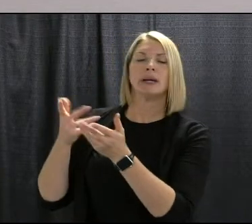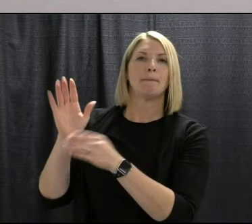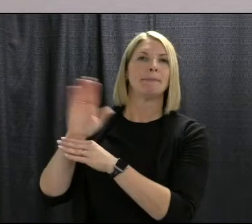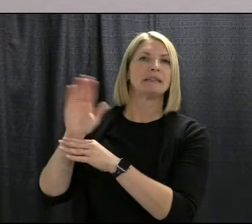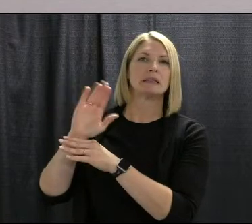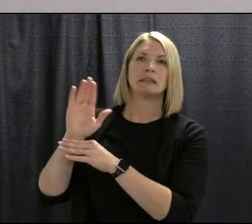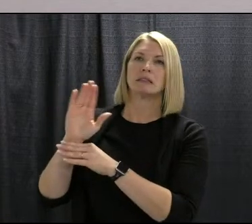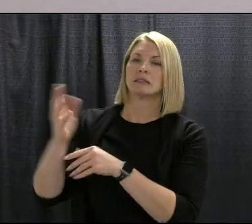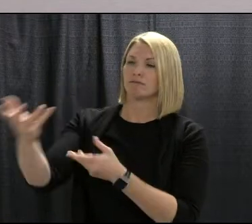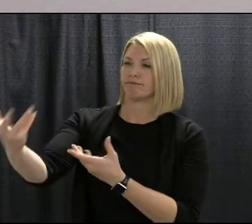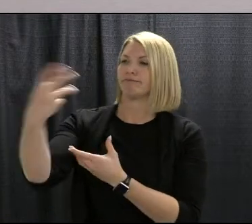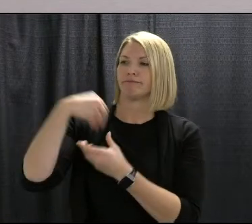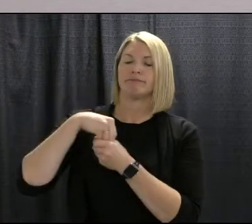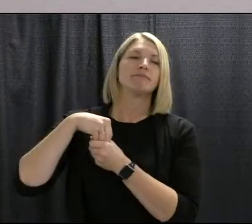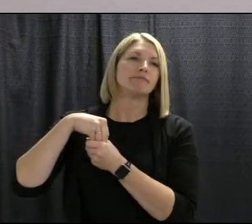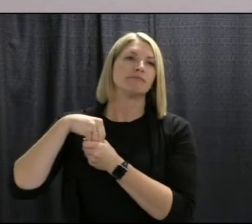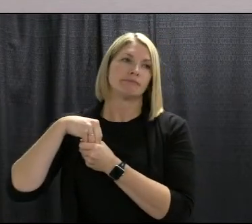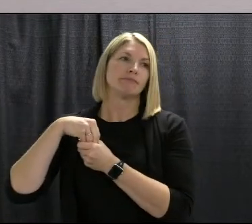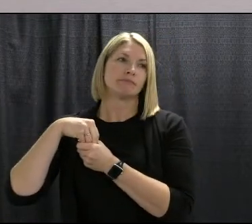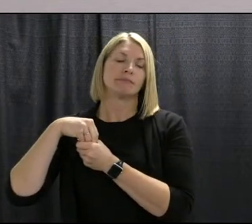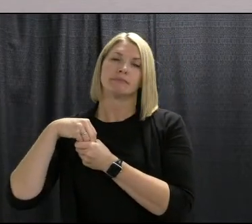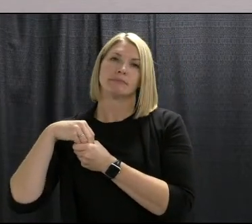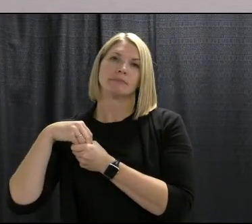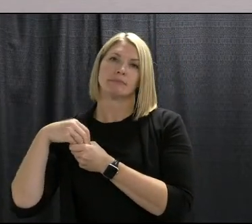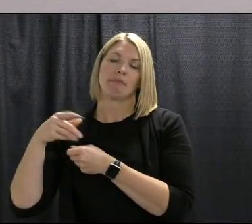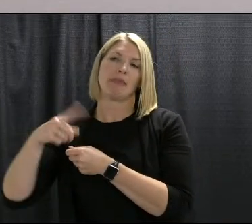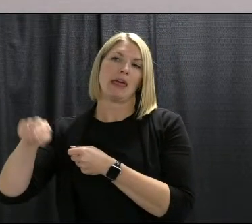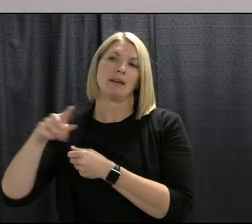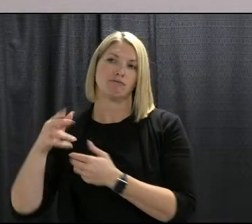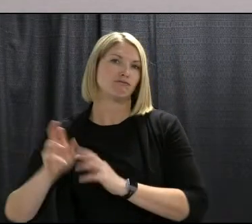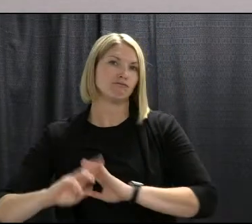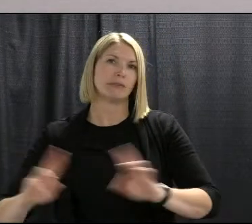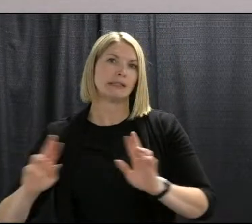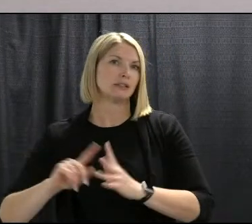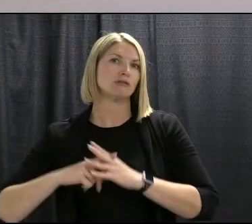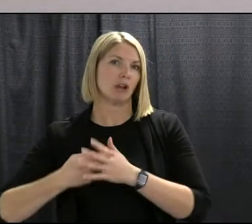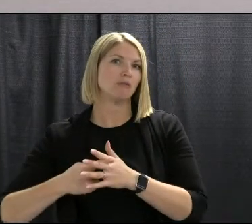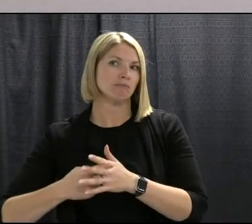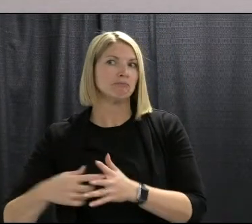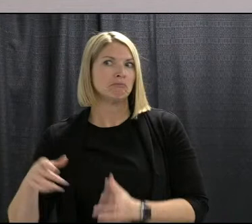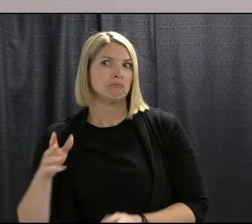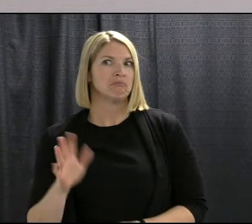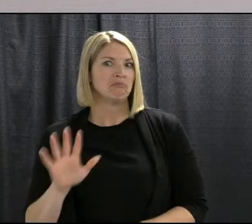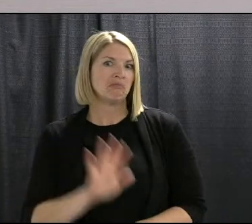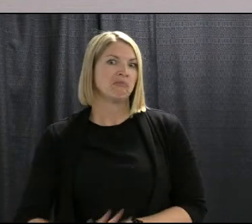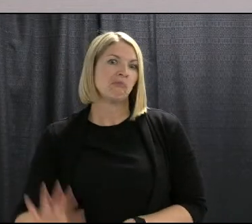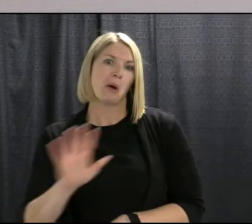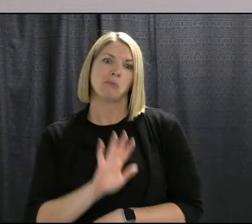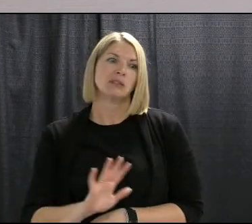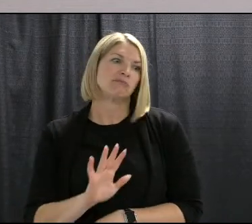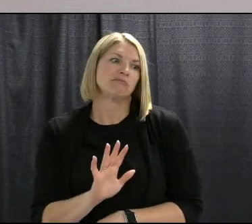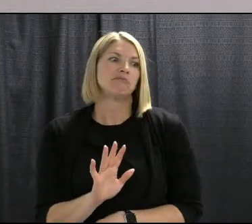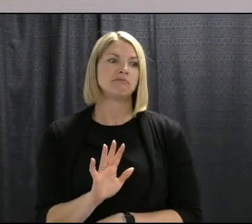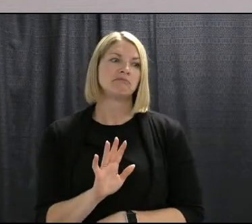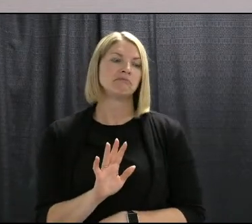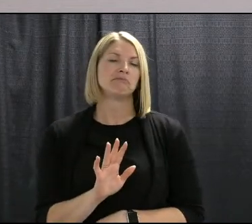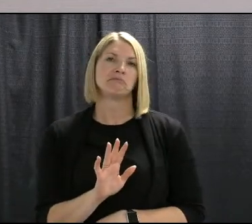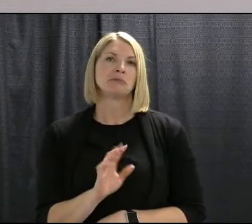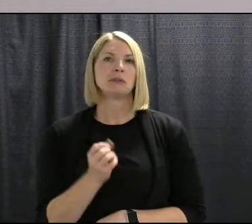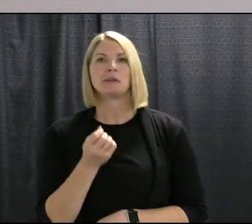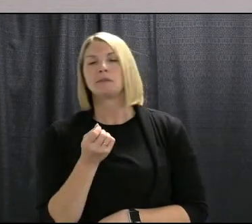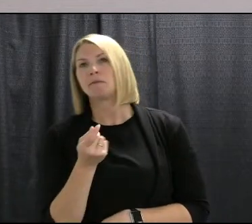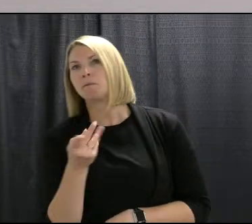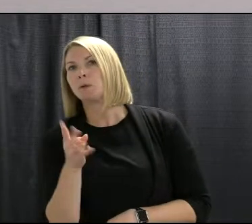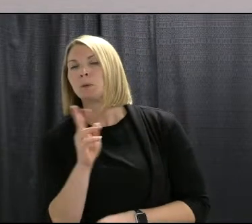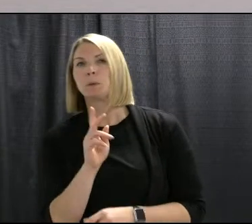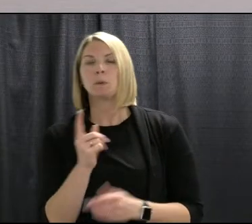obviously they're chomping at the bit to get moving on this as well. I mean, in the next several weeks, we're going to be coming out with a consultation